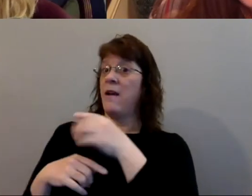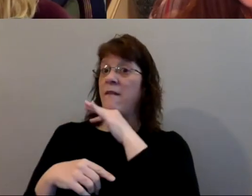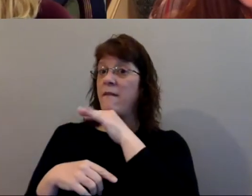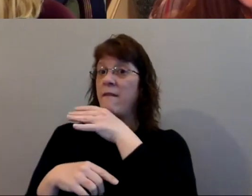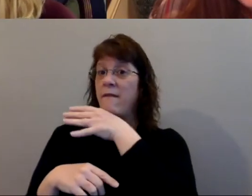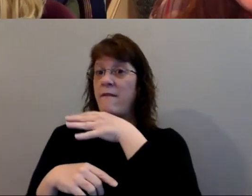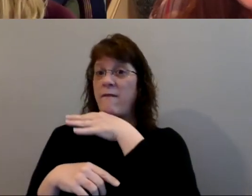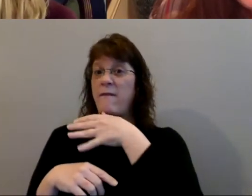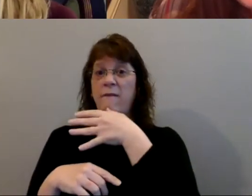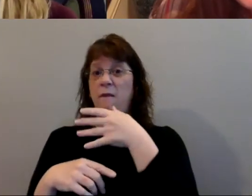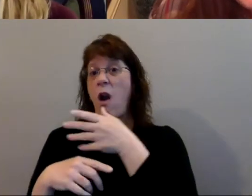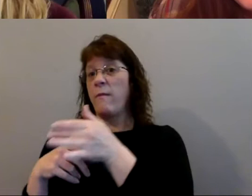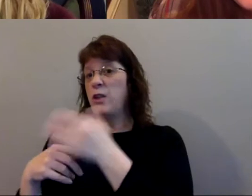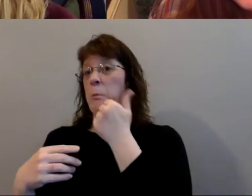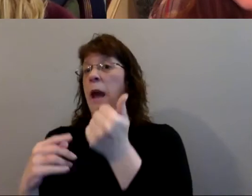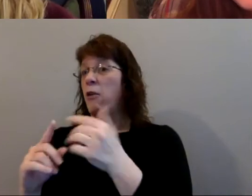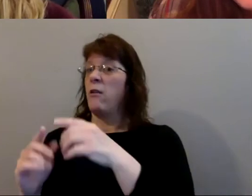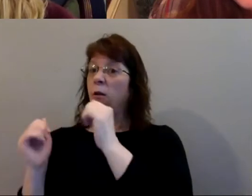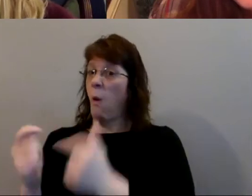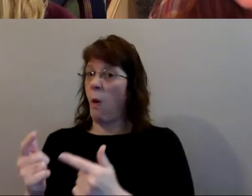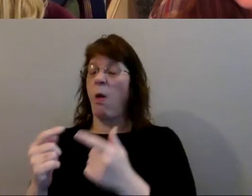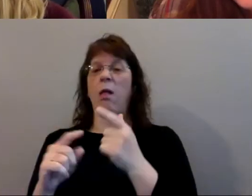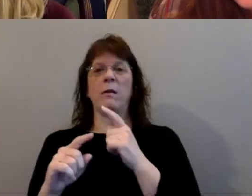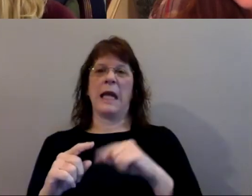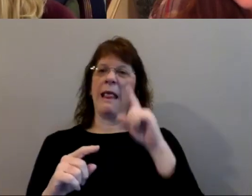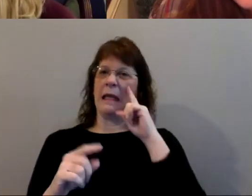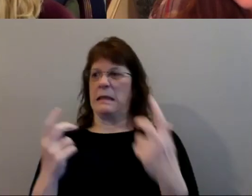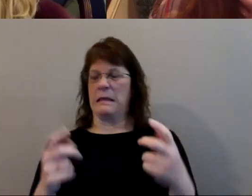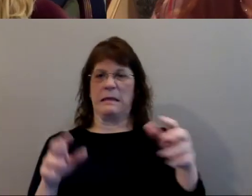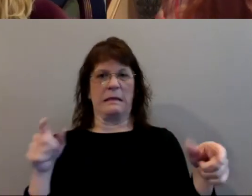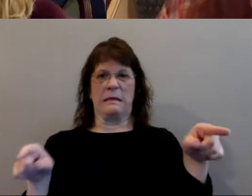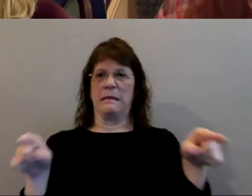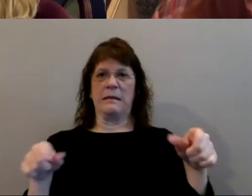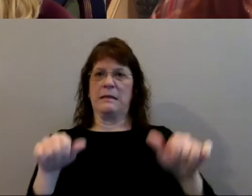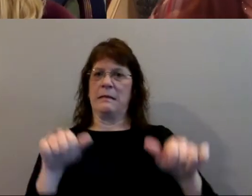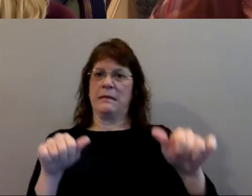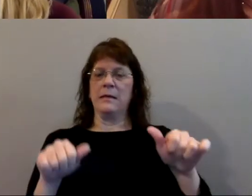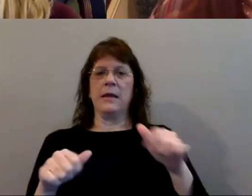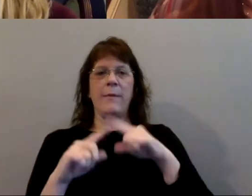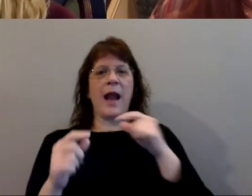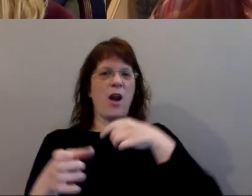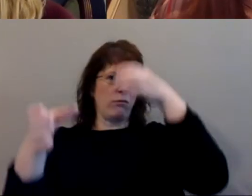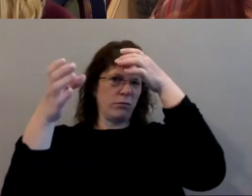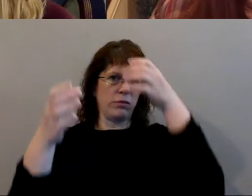your poison thing, unfortunately. But I don't know too much,